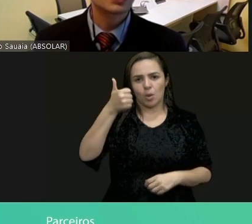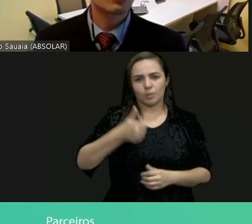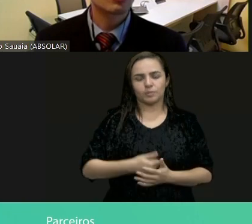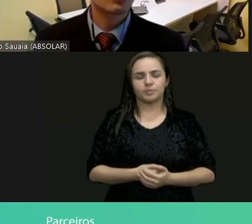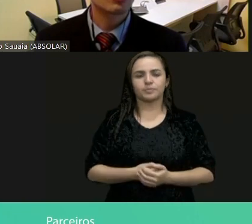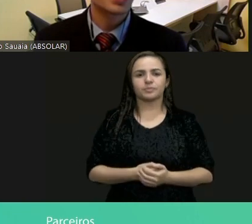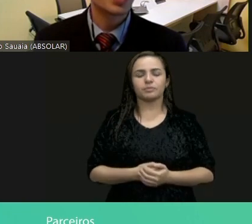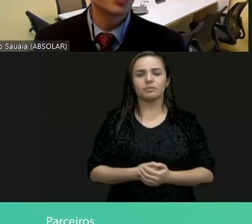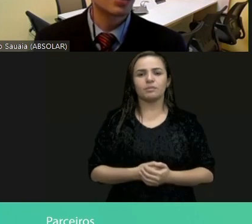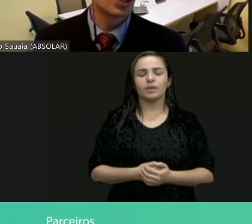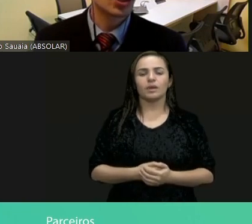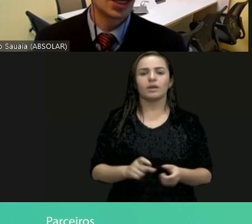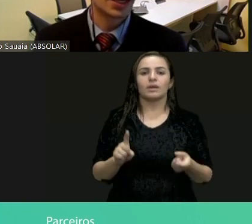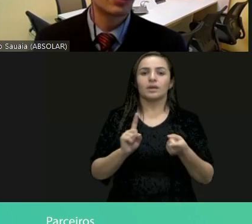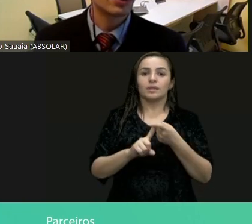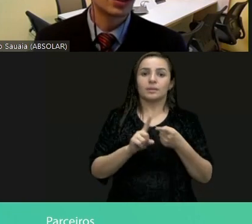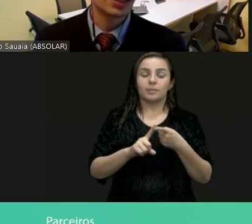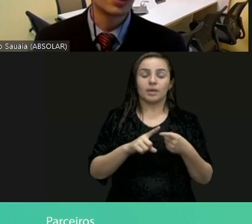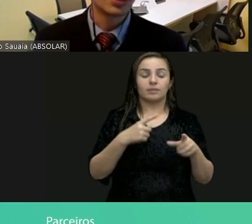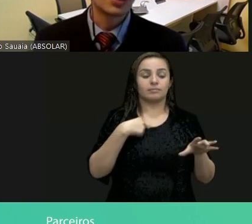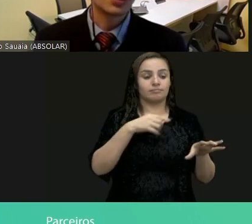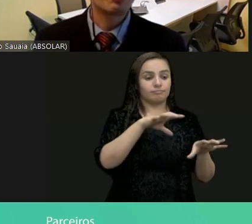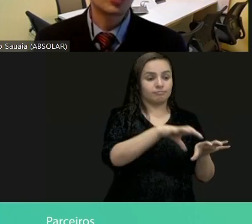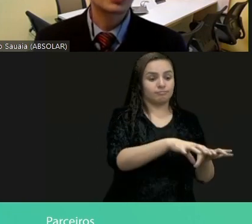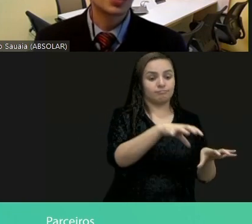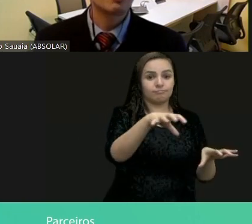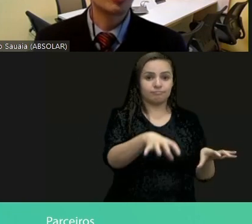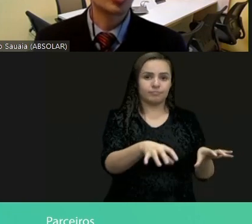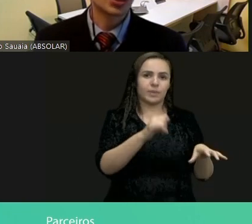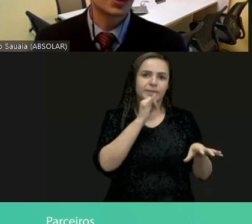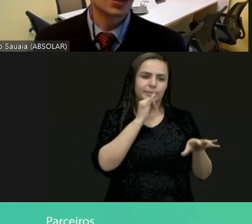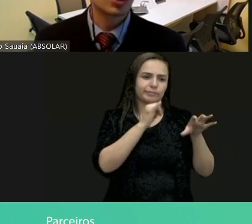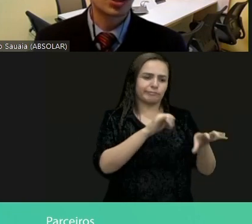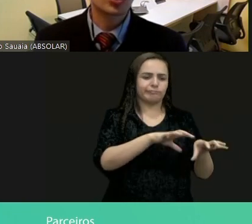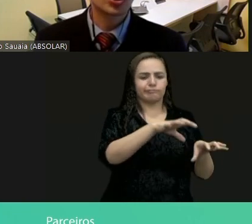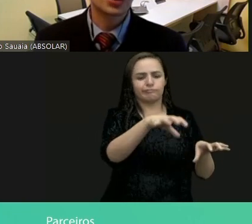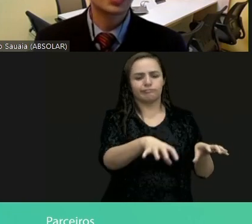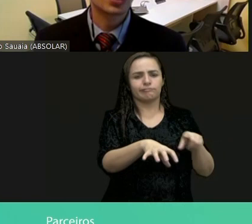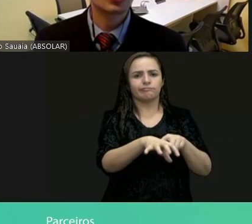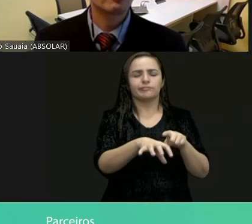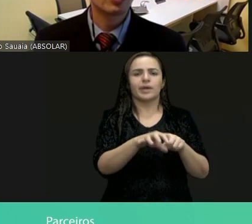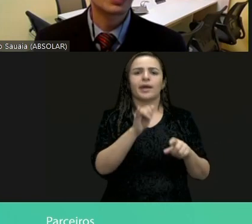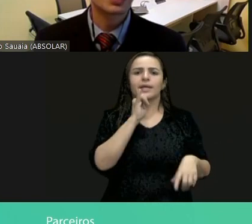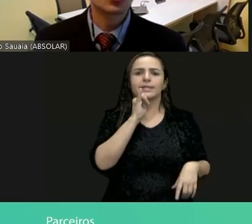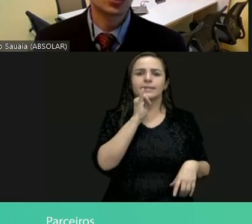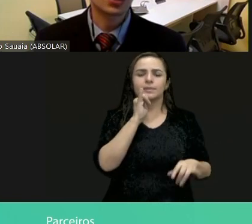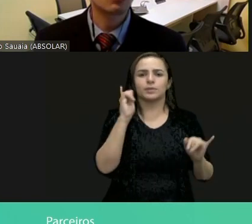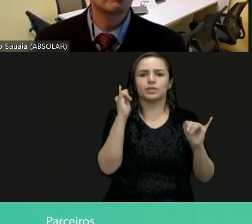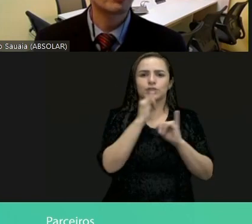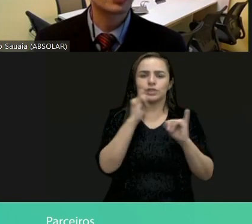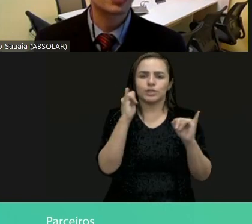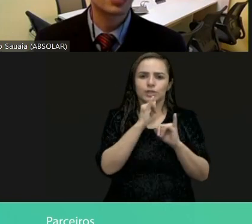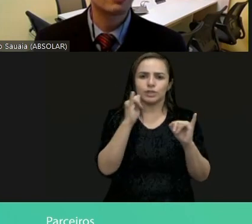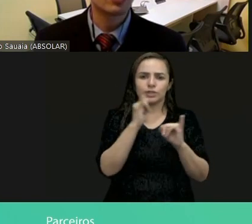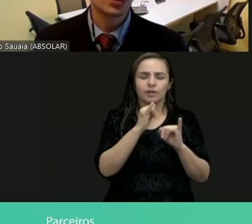applications of intermediate potential, if you will. For example, electric